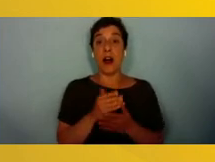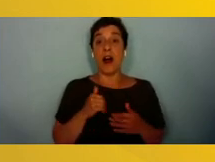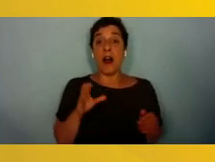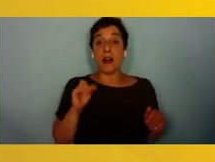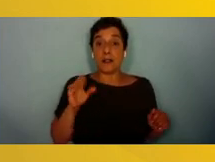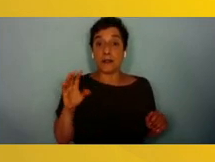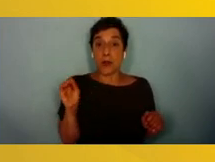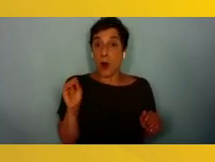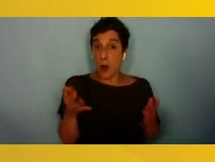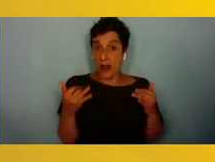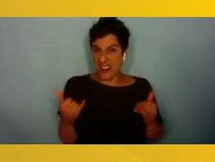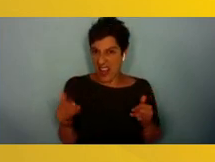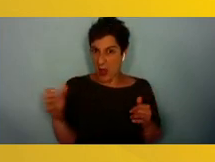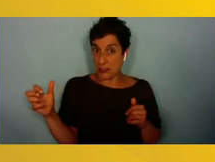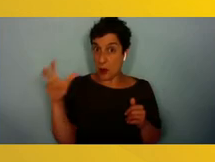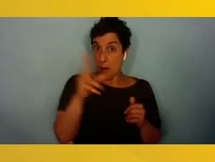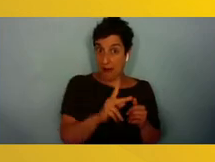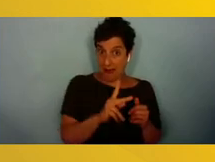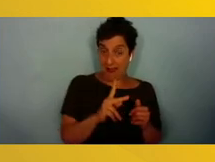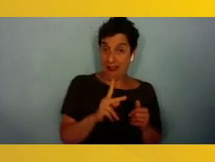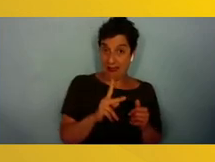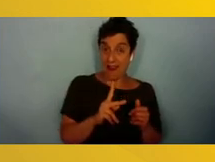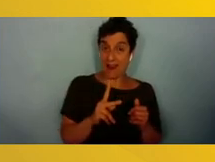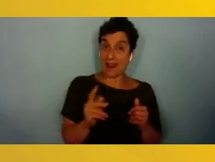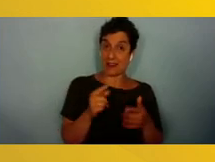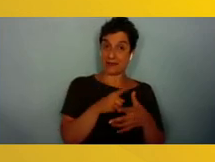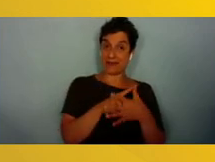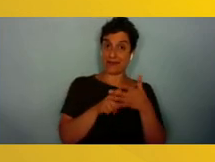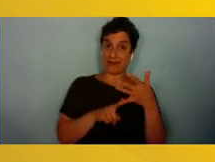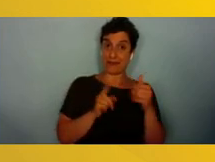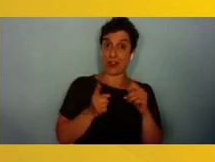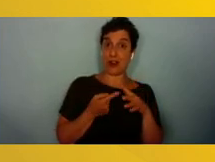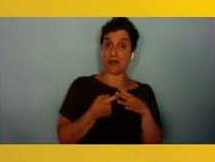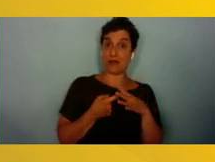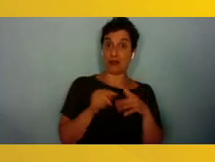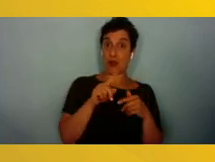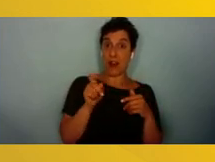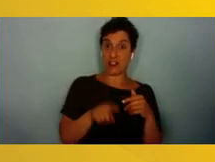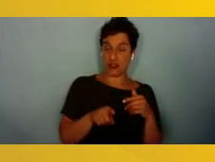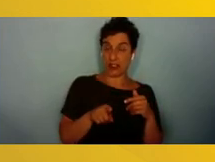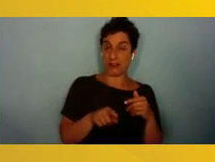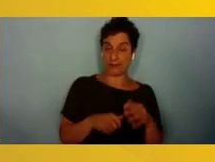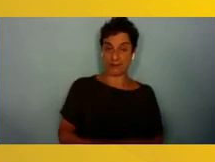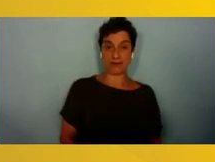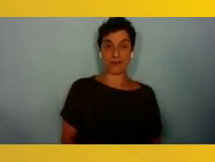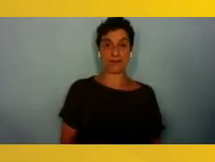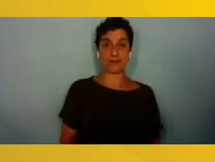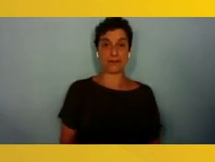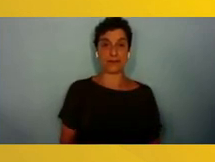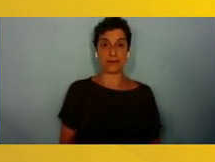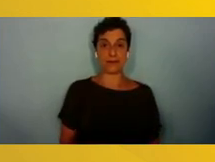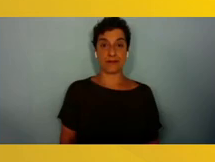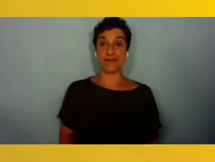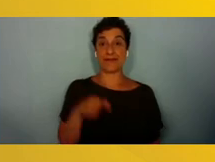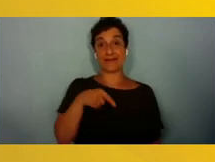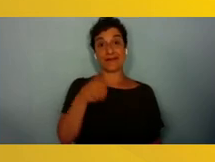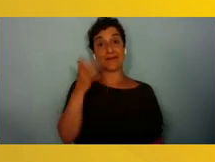let's go back to some of the questions that we talked about at the beginning of the